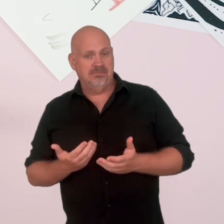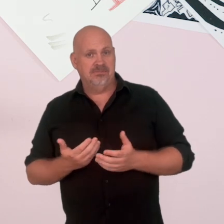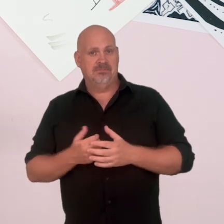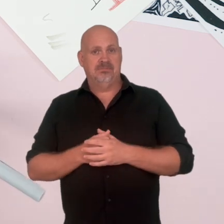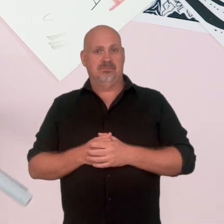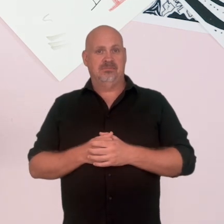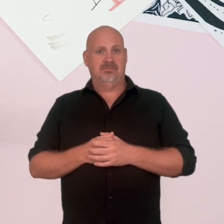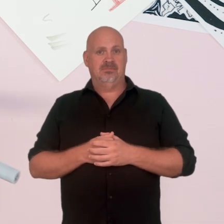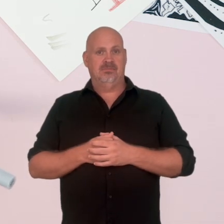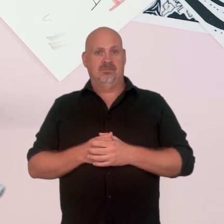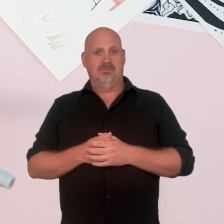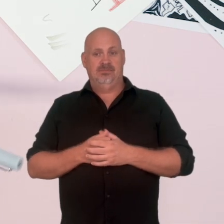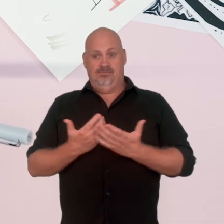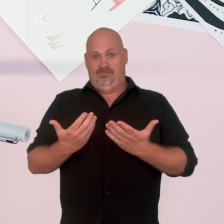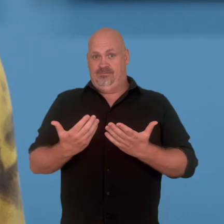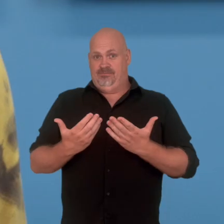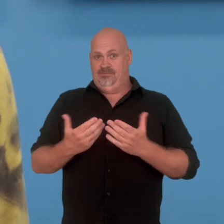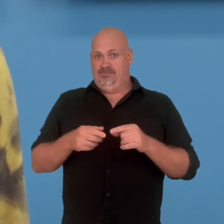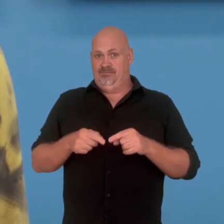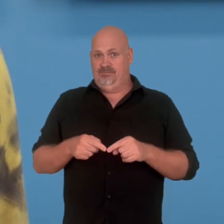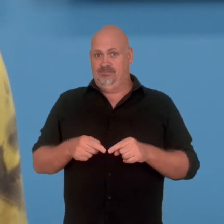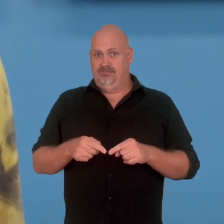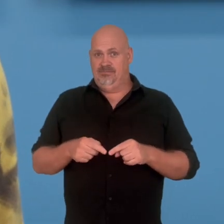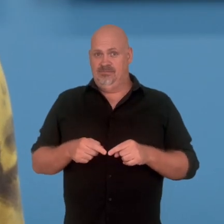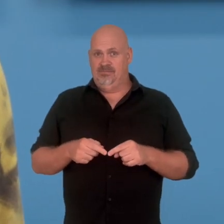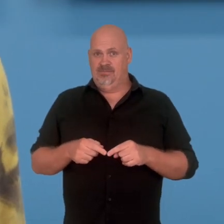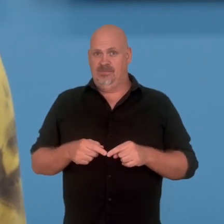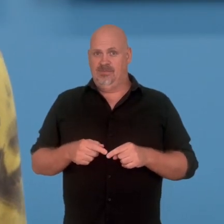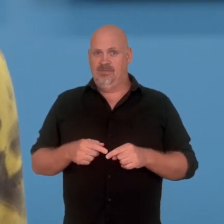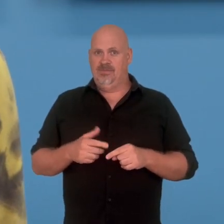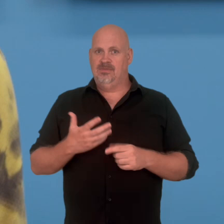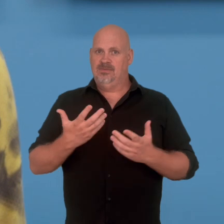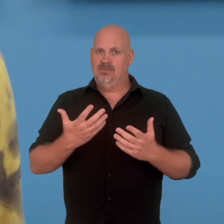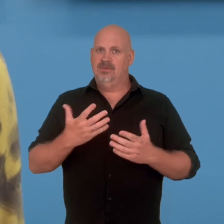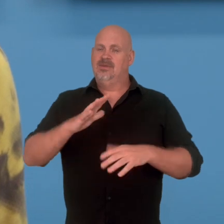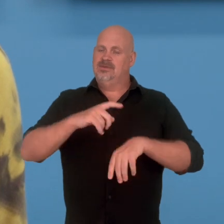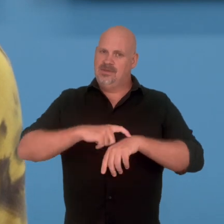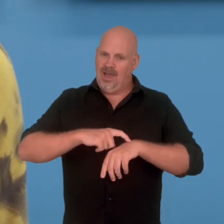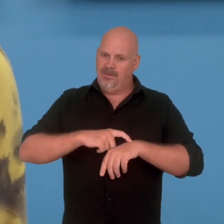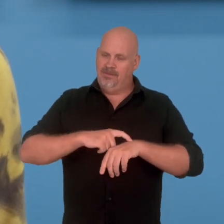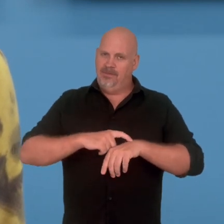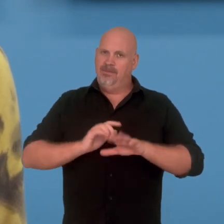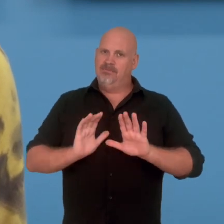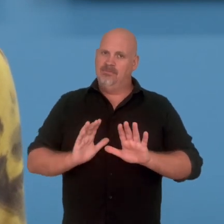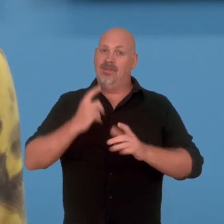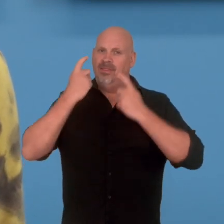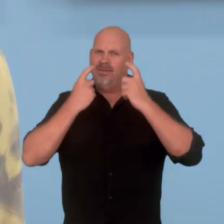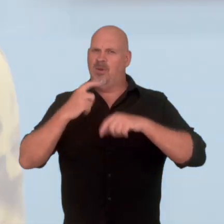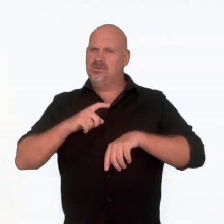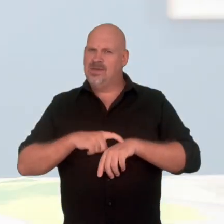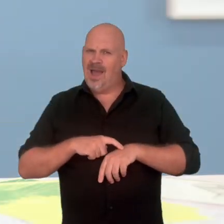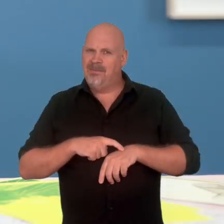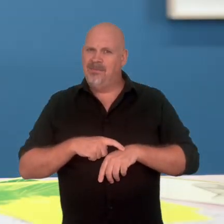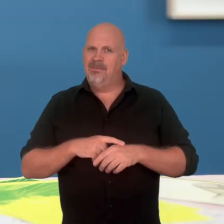So at this stage, take some time to think about time and how you want that to play out in your